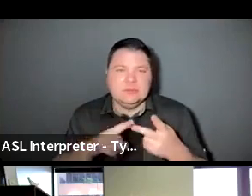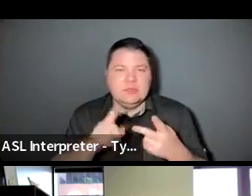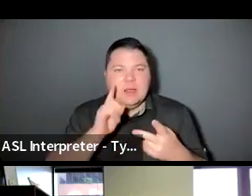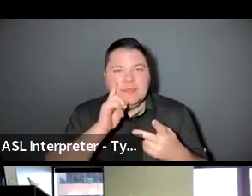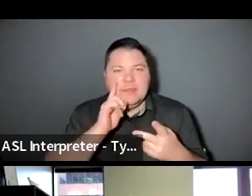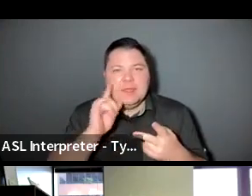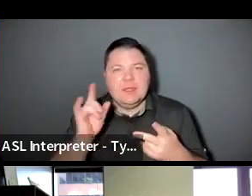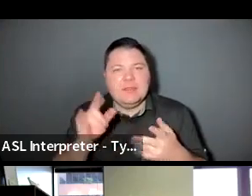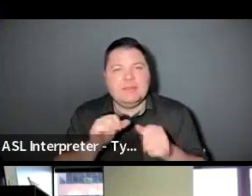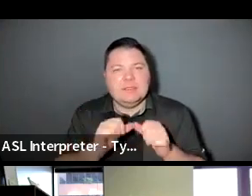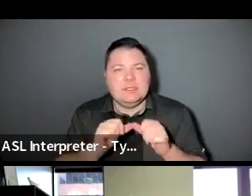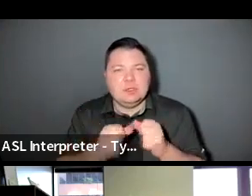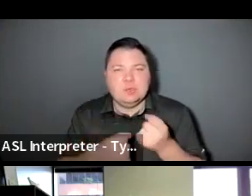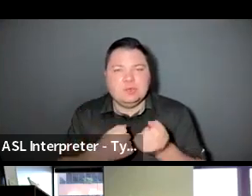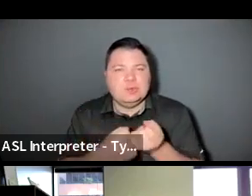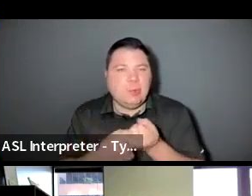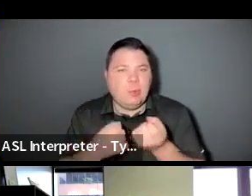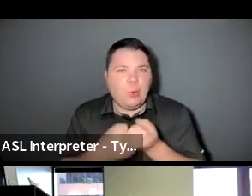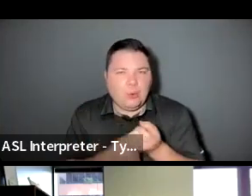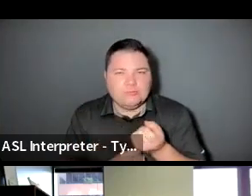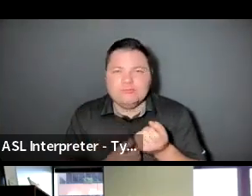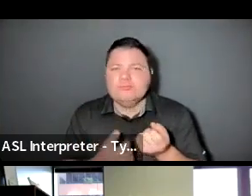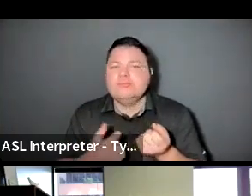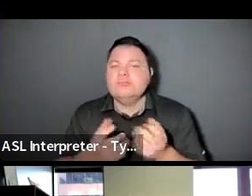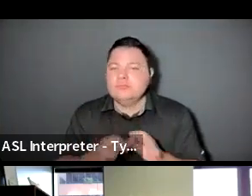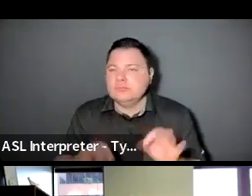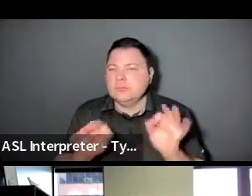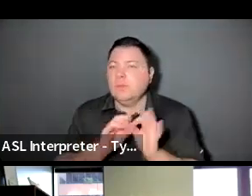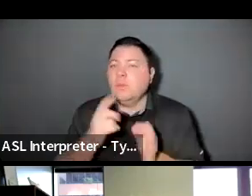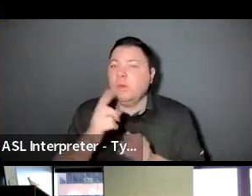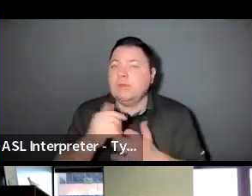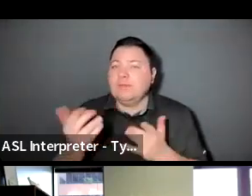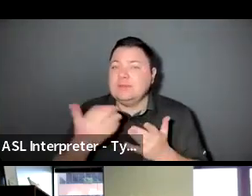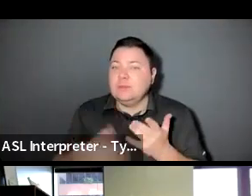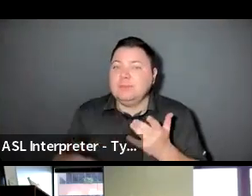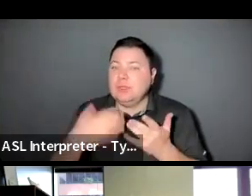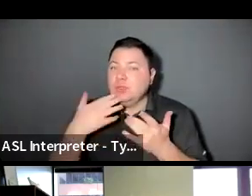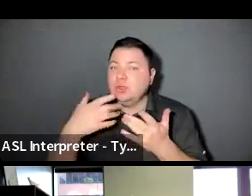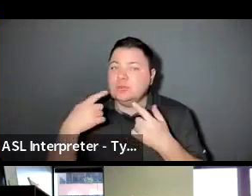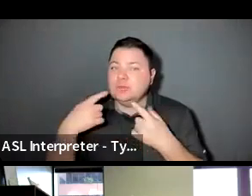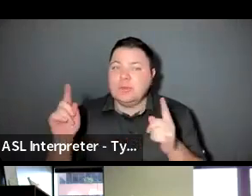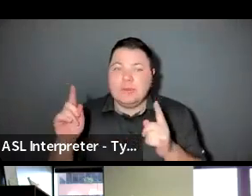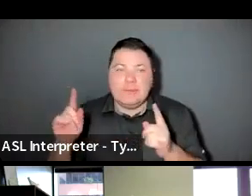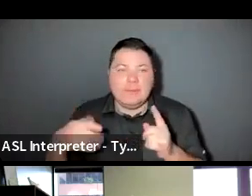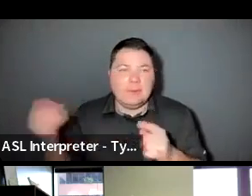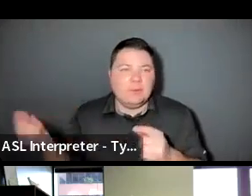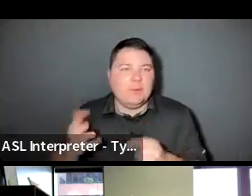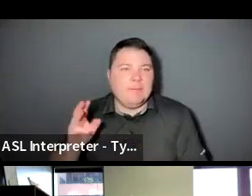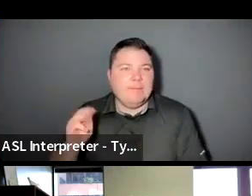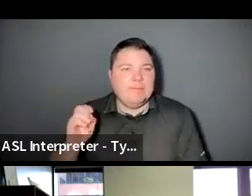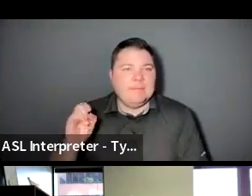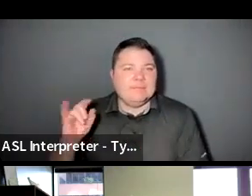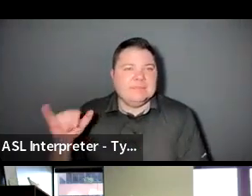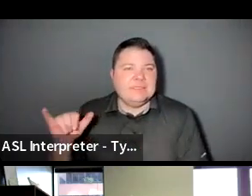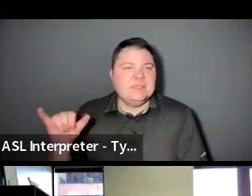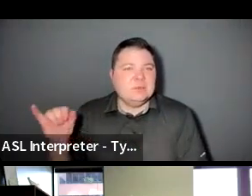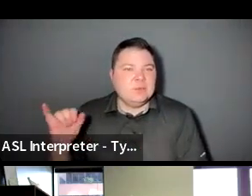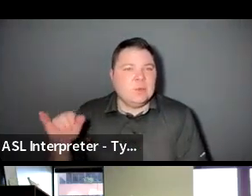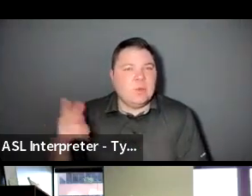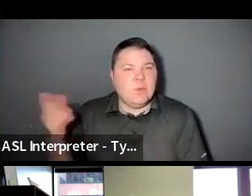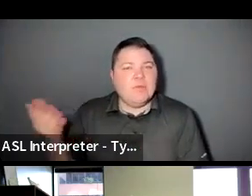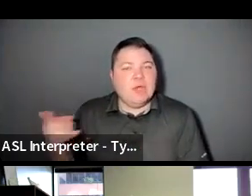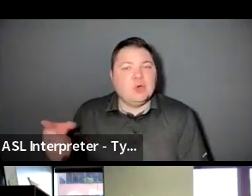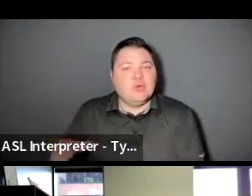support. I think one of the things that we've done very effectively, and I'm going to introduce Missy in just a minute, is we have hired her on a